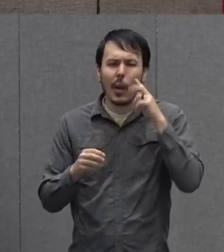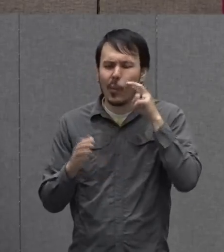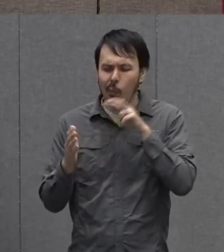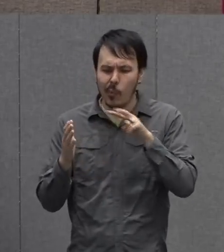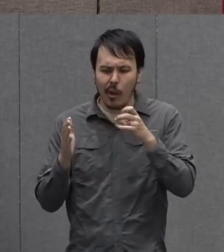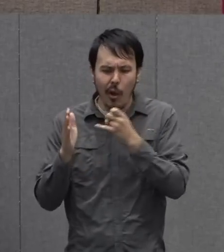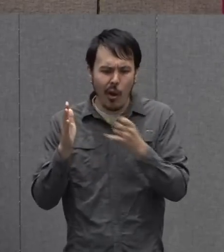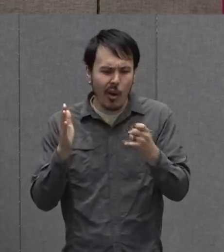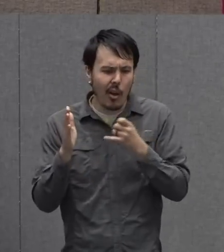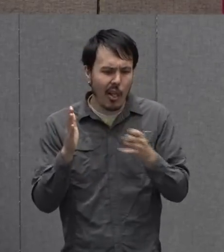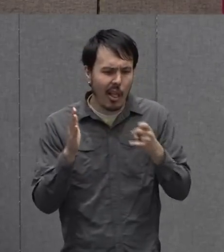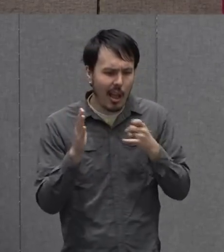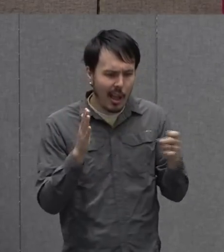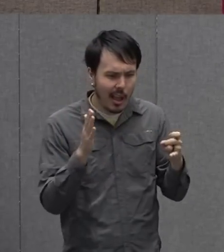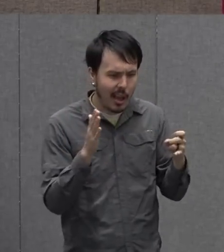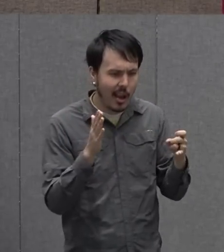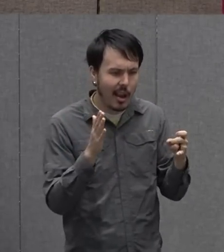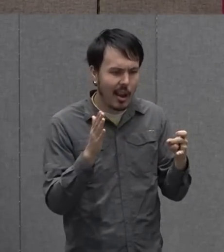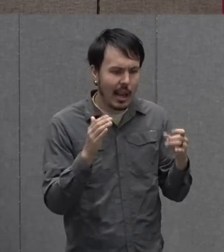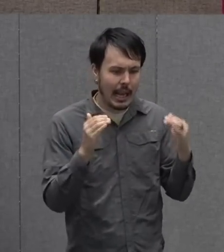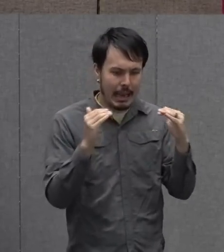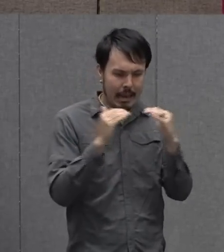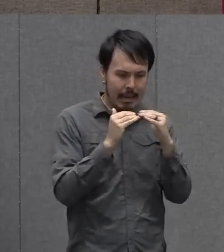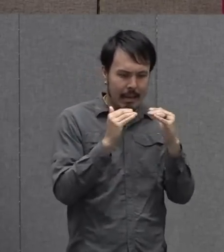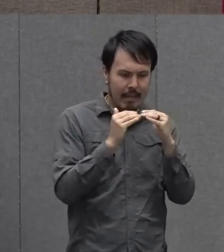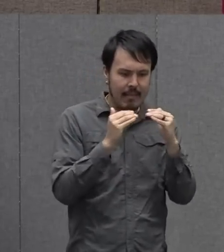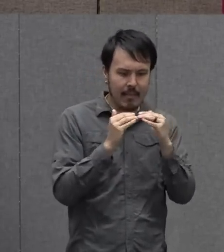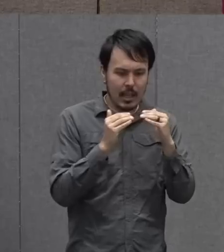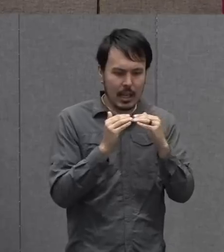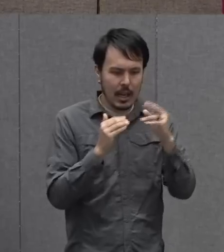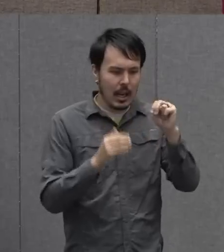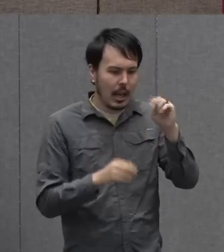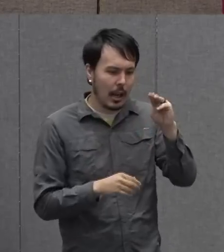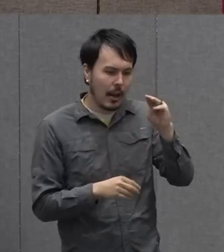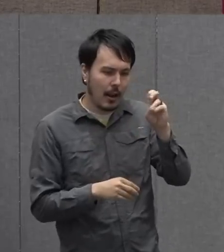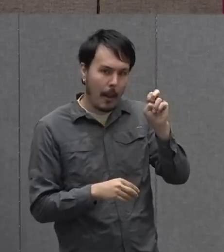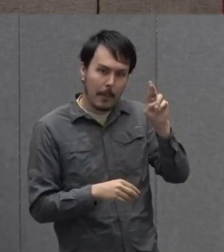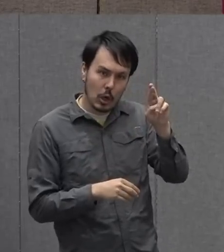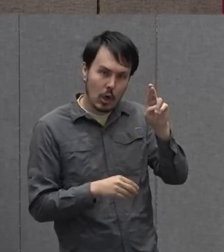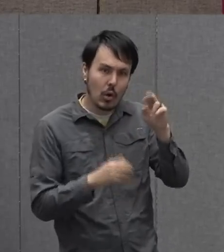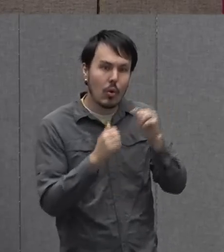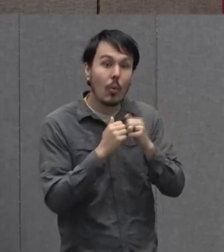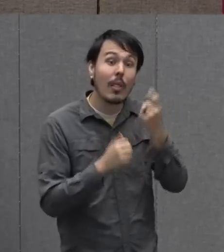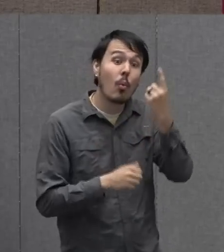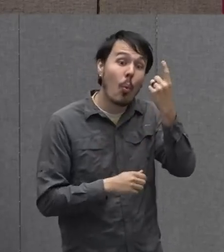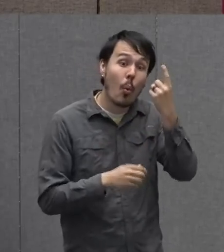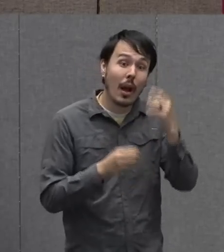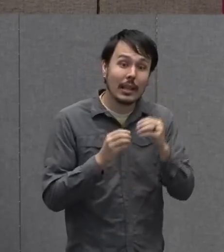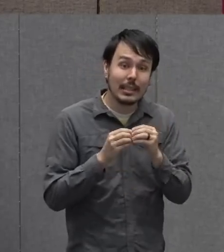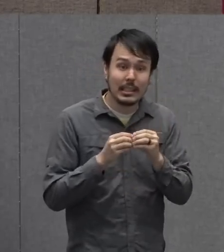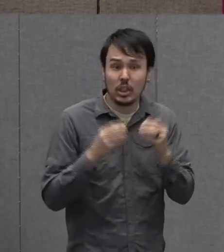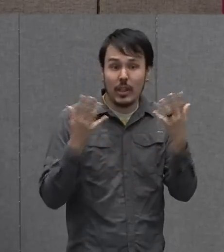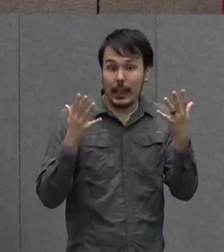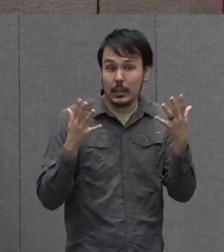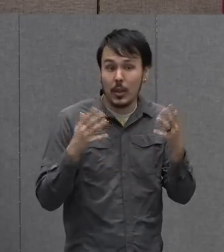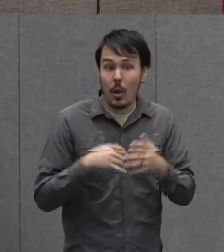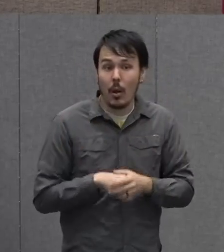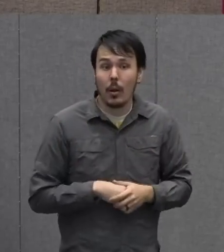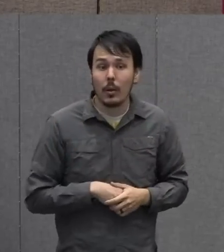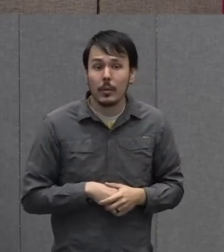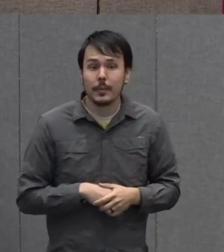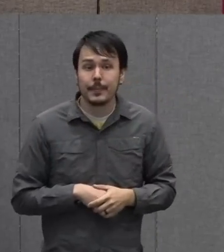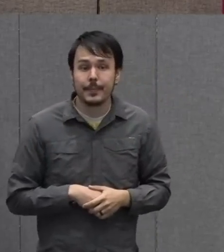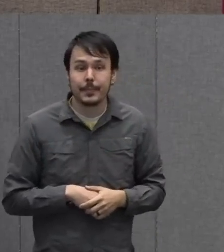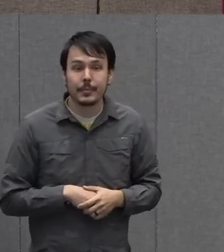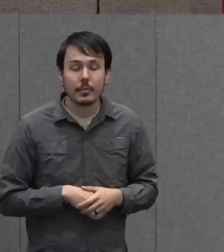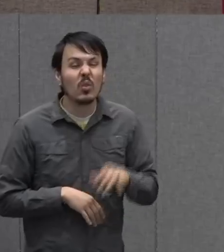even numbers with 1 digit. Even number, 1 digit. Oh,